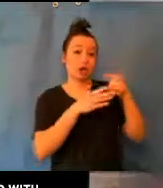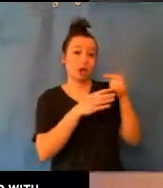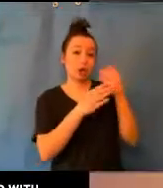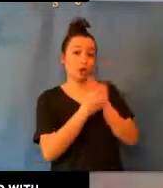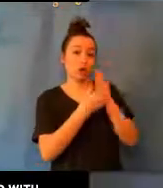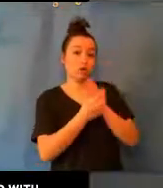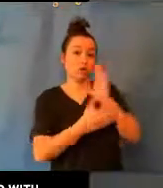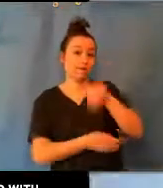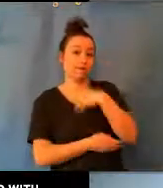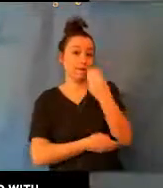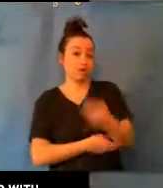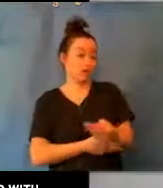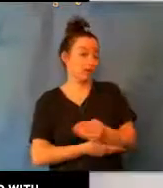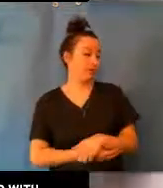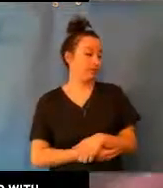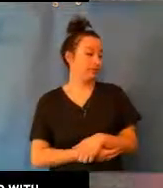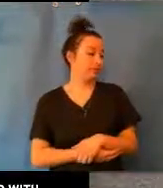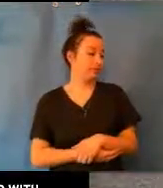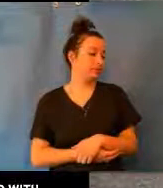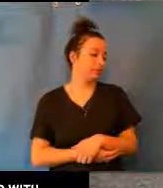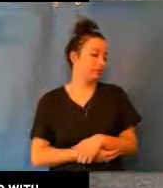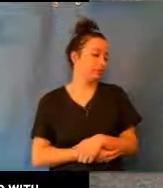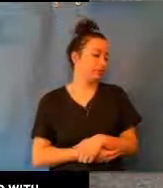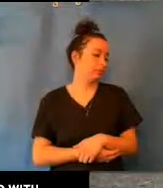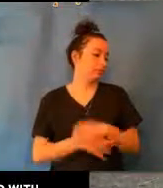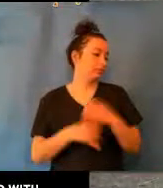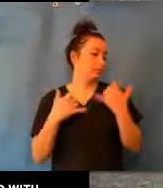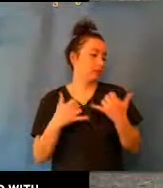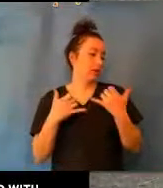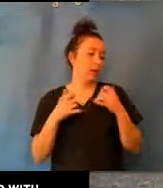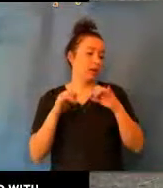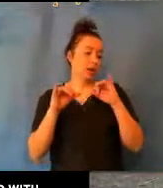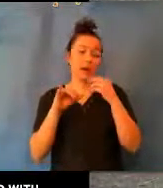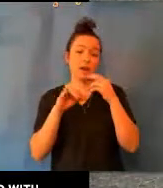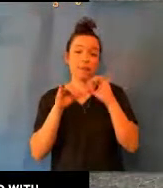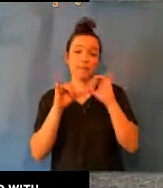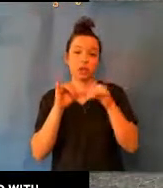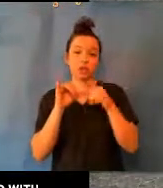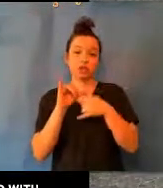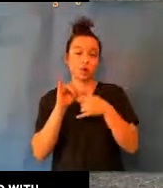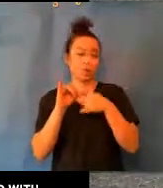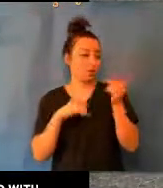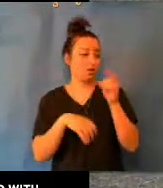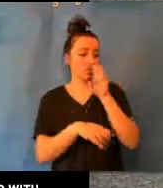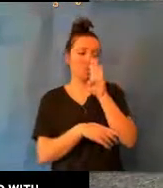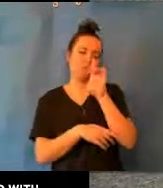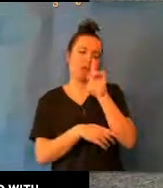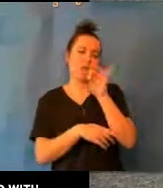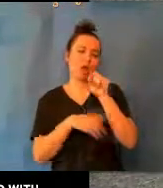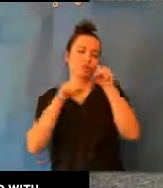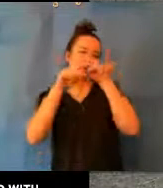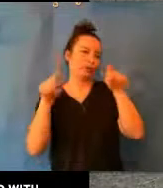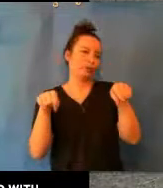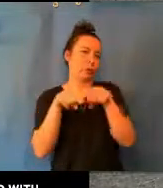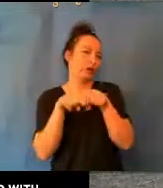flip to the next page. This time we're going to measure with squares. They look kind of like our blocks, but they're stuck together